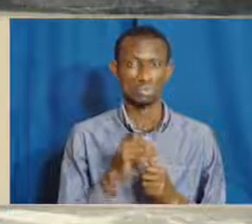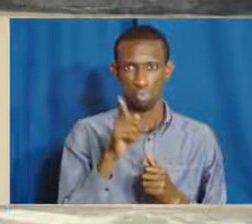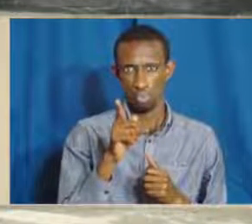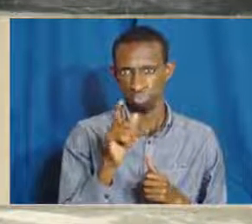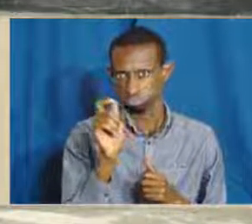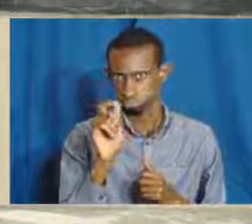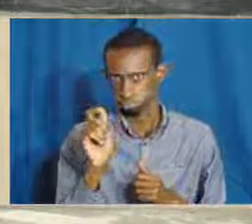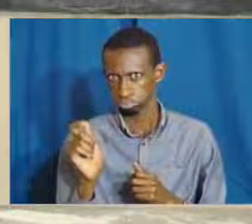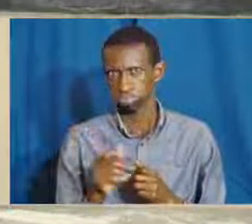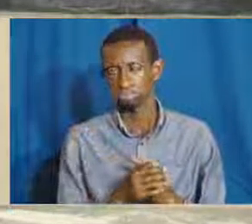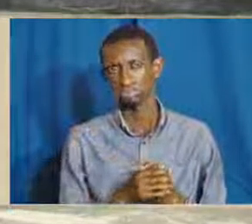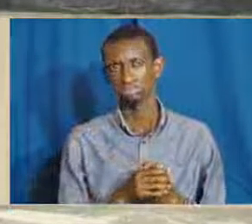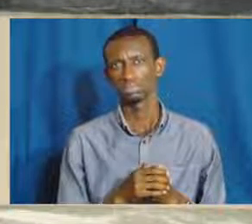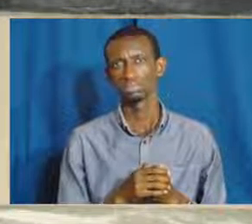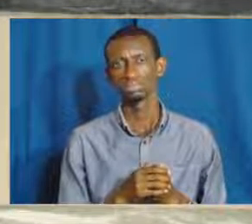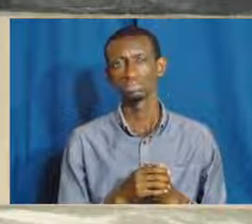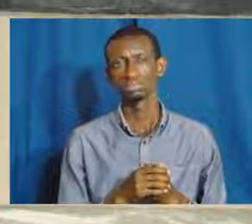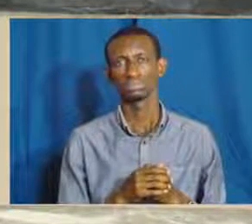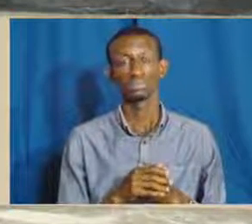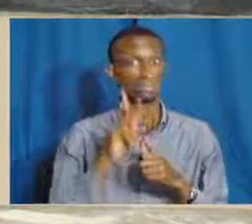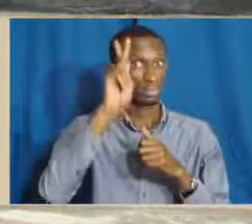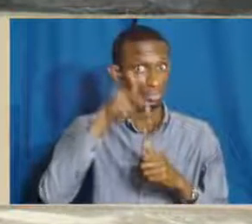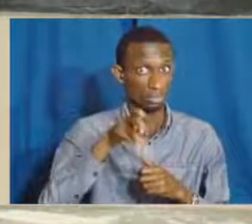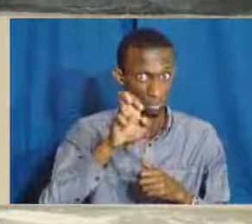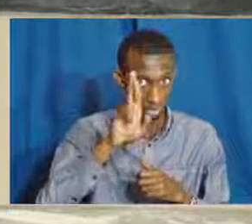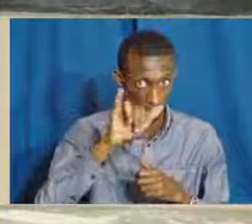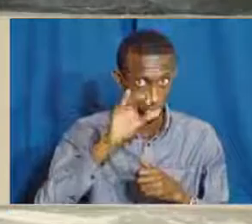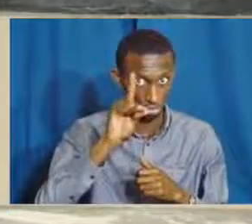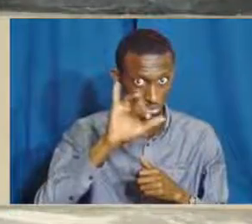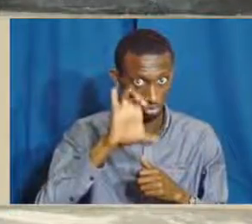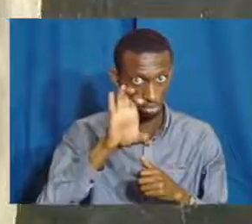state the periodic